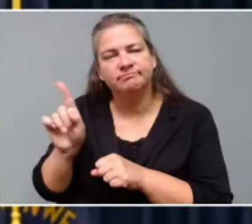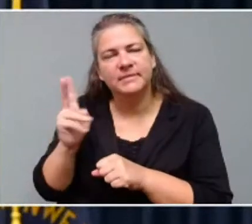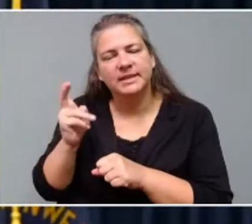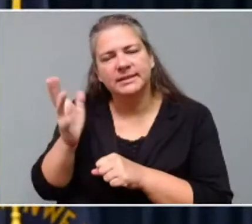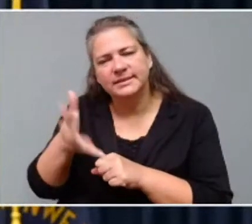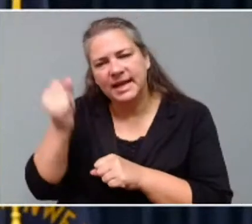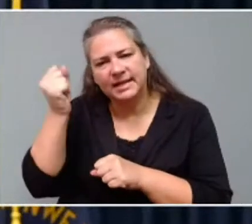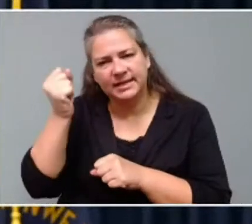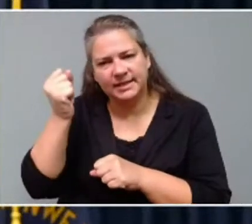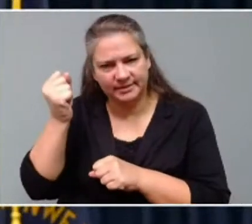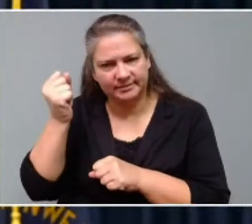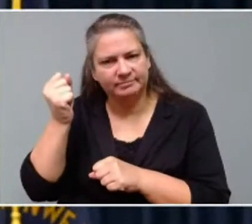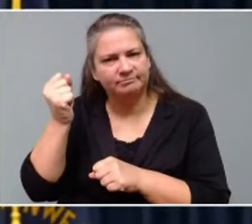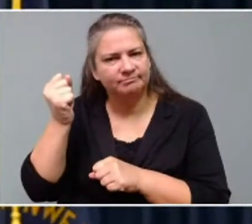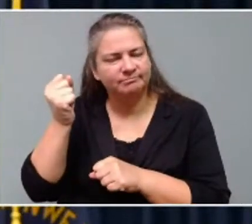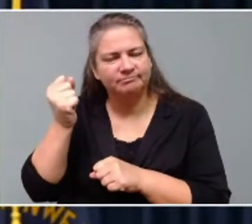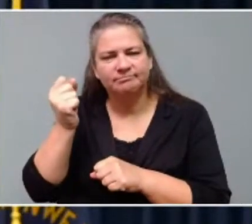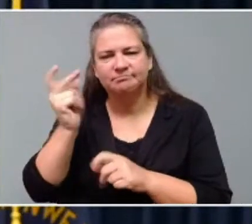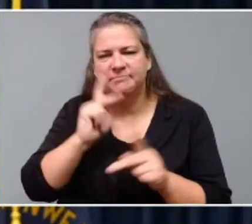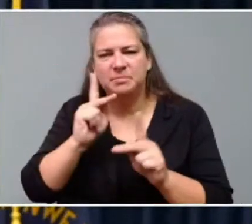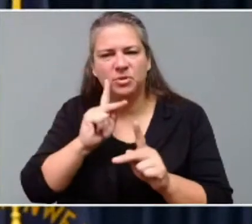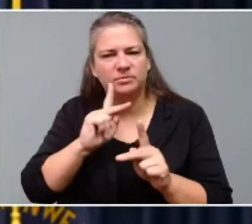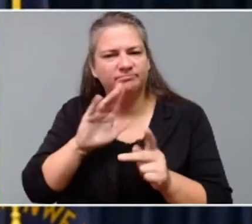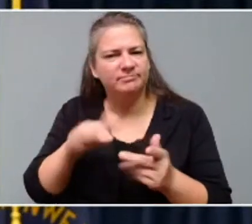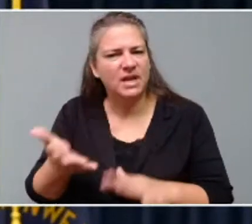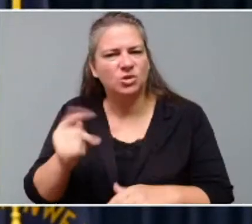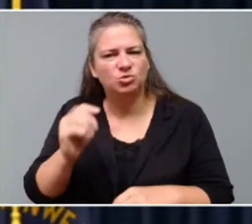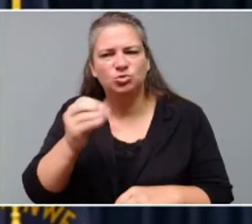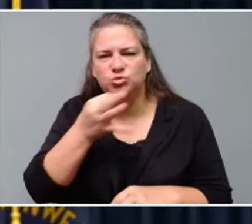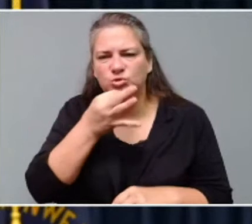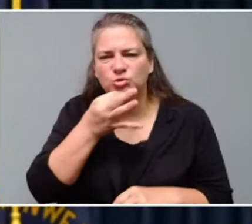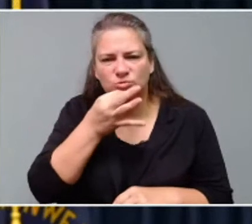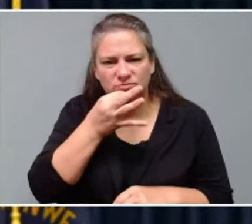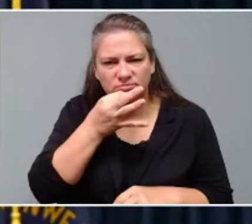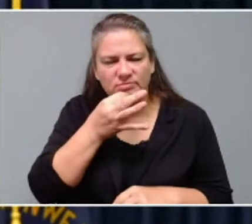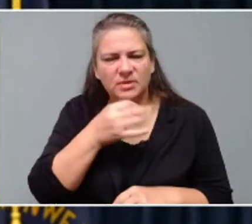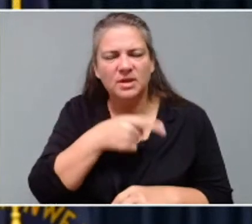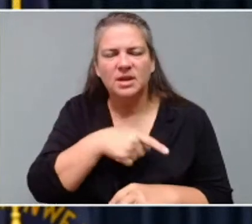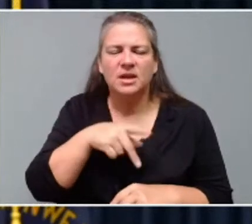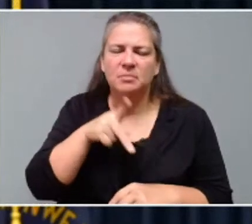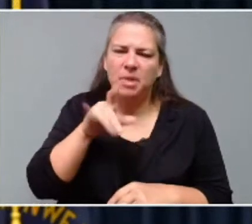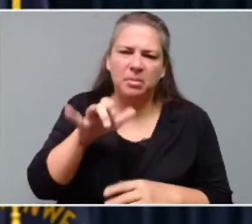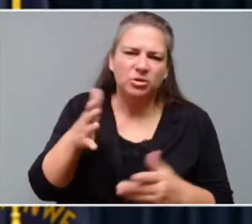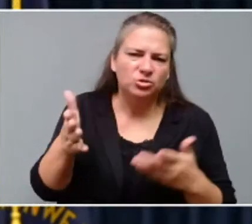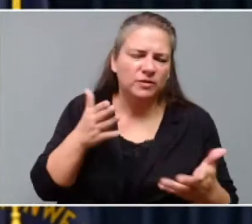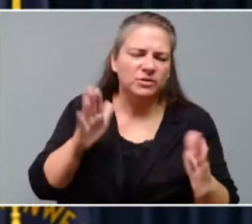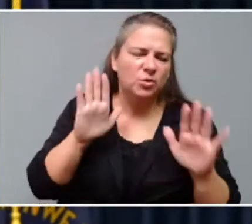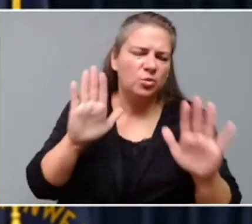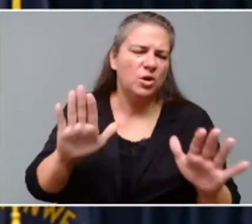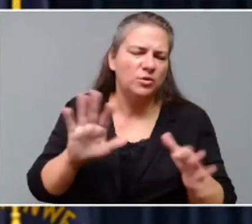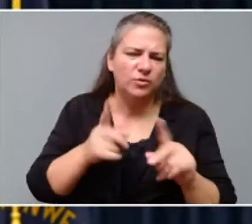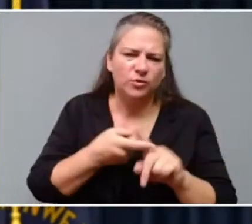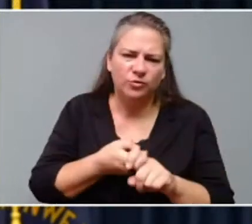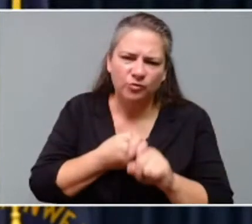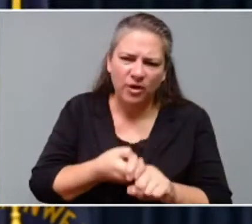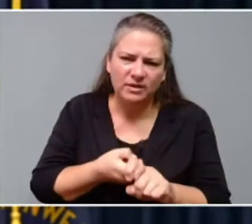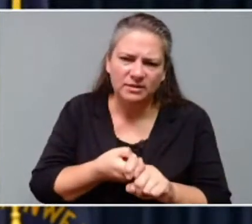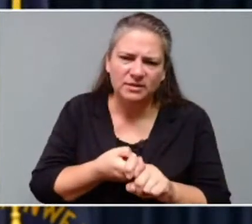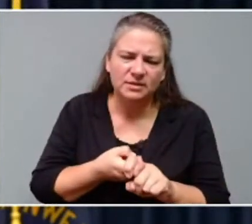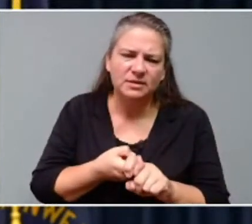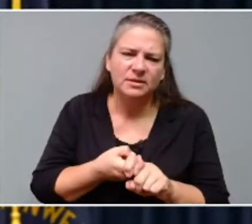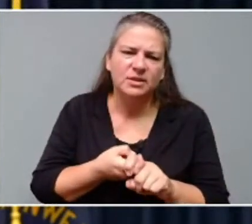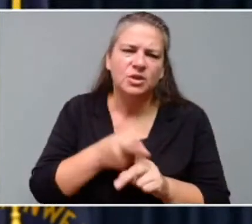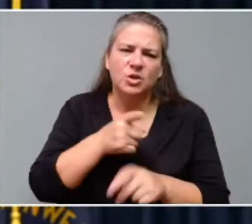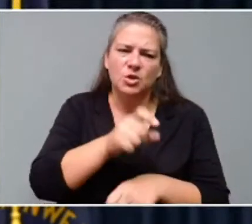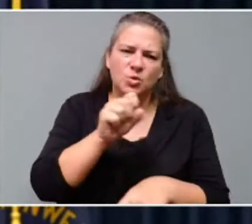ones far, far too soon. Today, we remember a great jurist, a great public servant, a great friend who worked to benefit